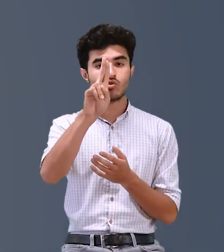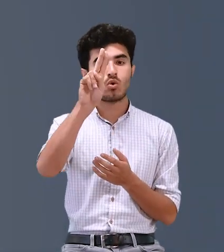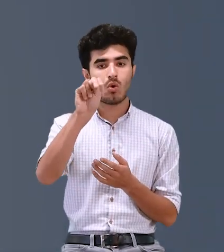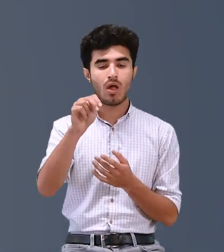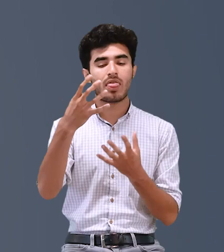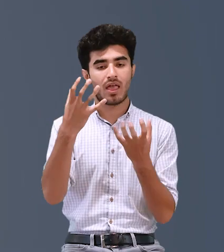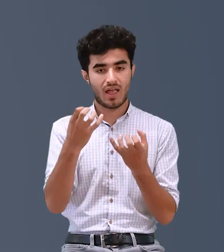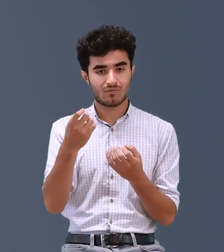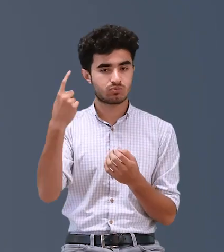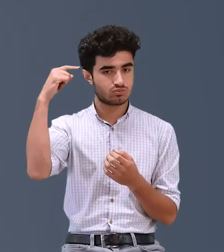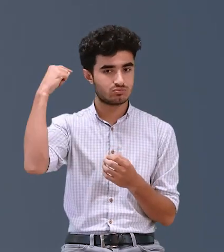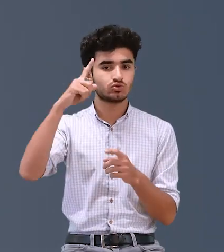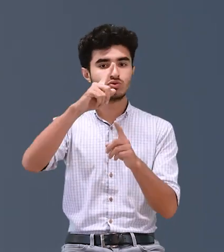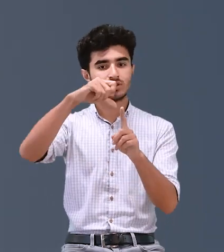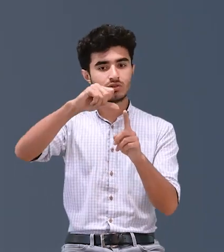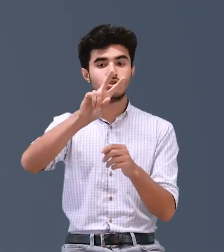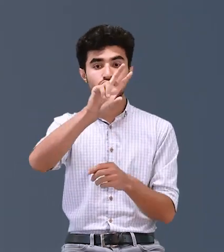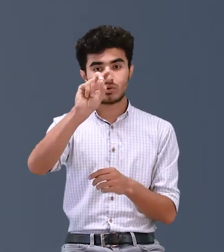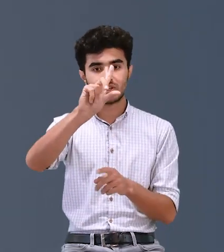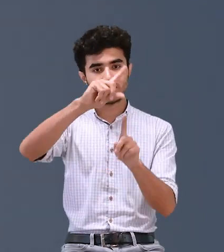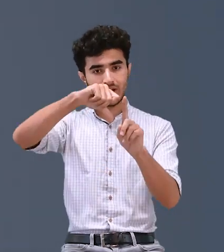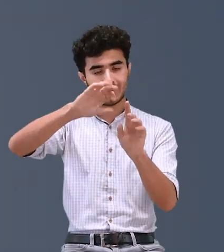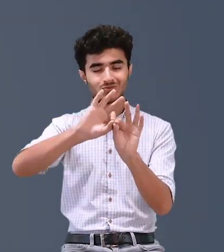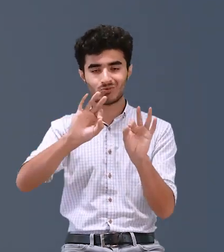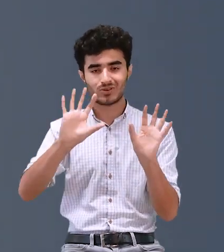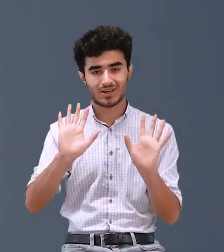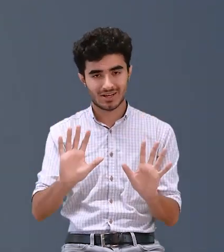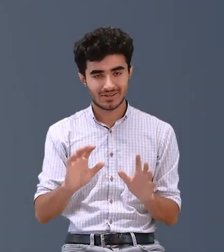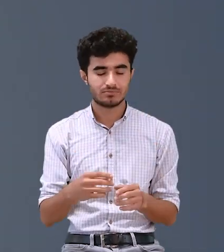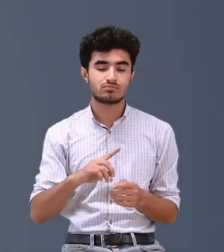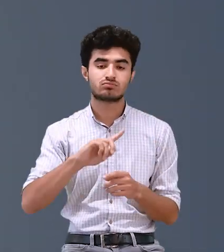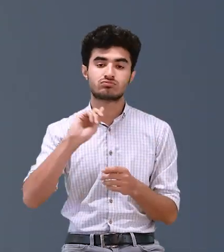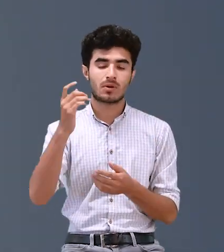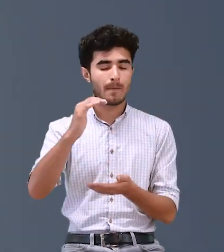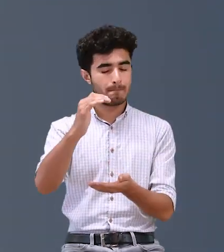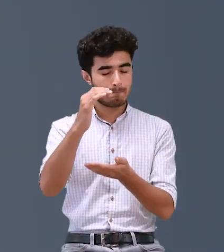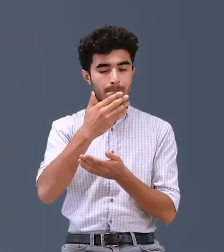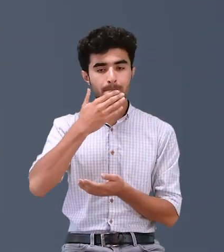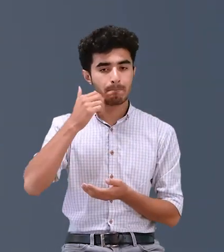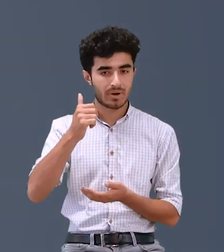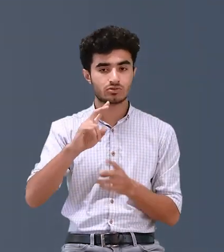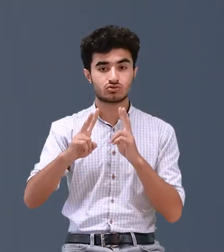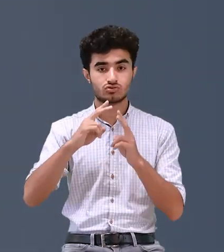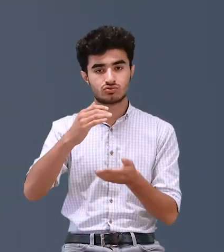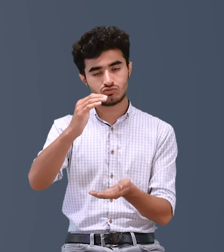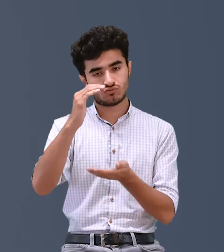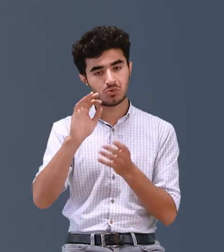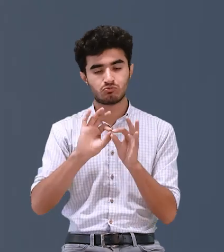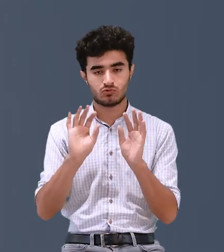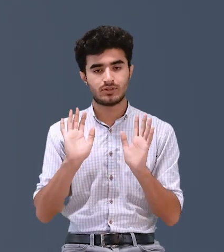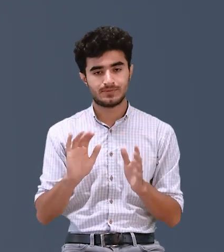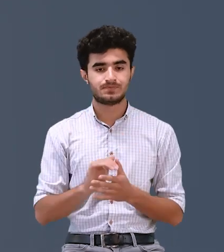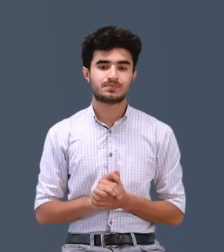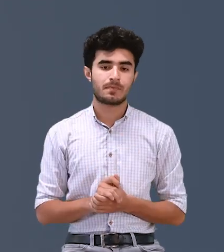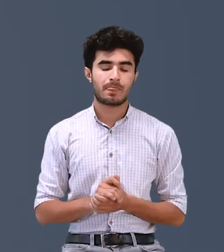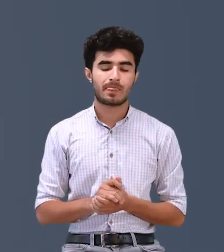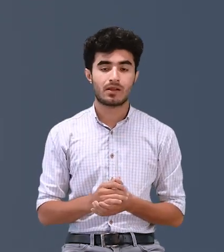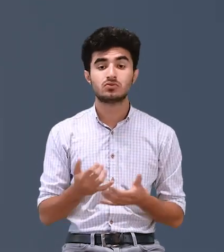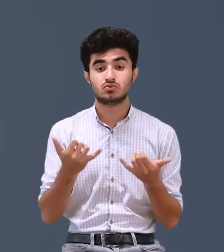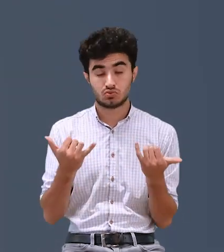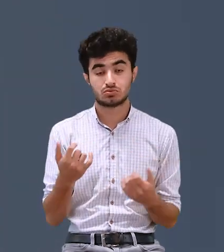to Geneva in 2019, I believe, and winning the Best Delegate Award over there. I